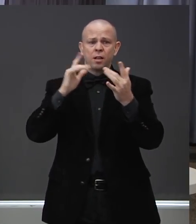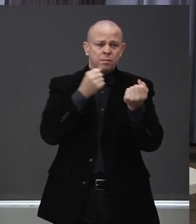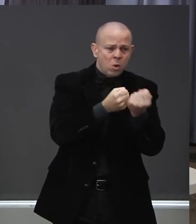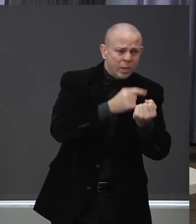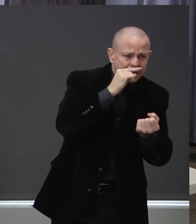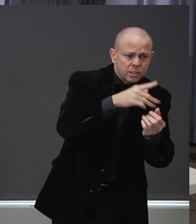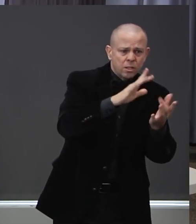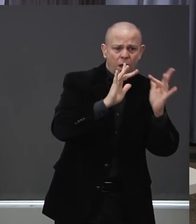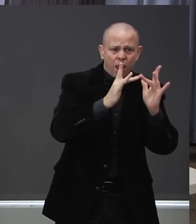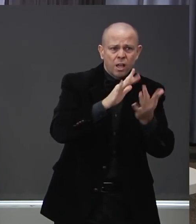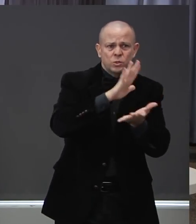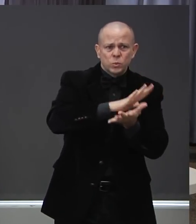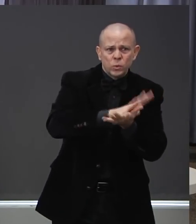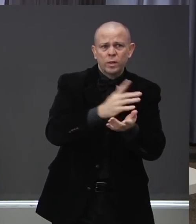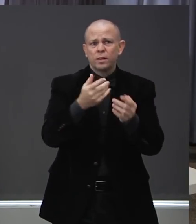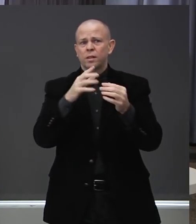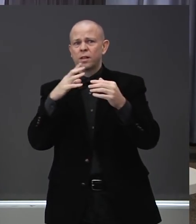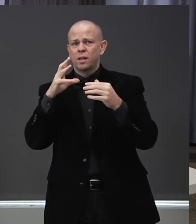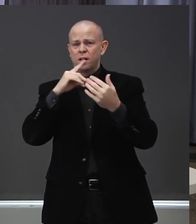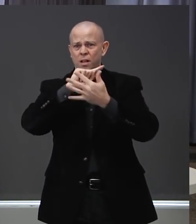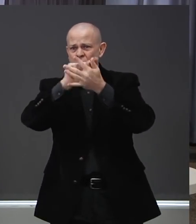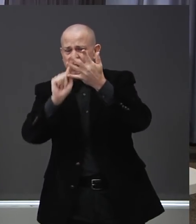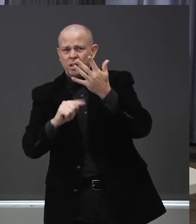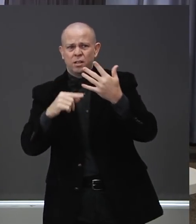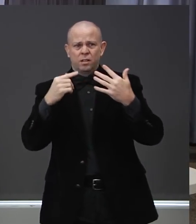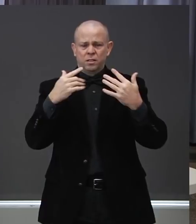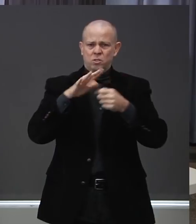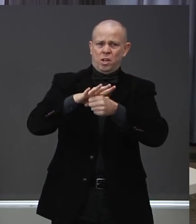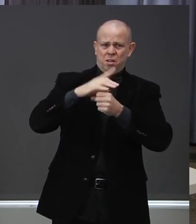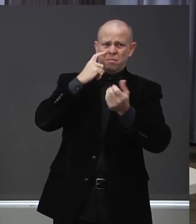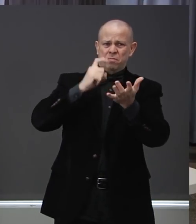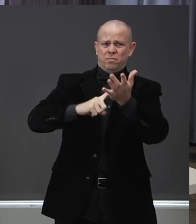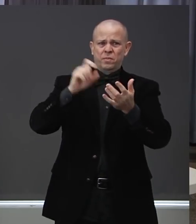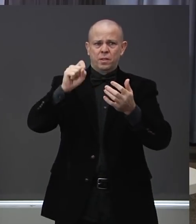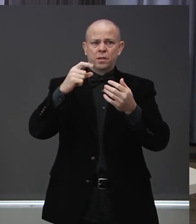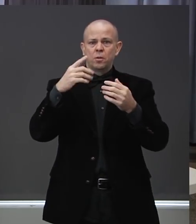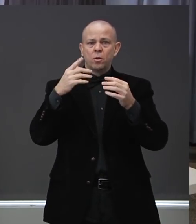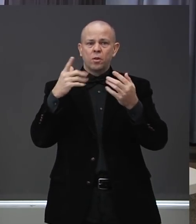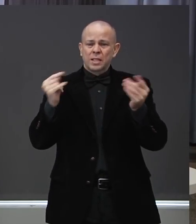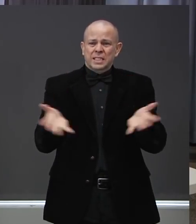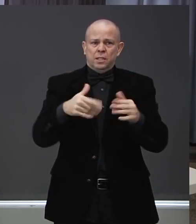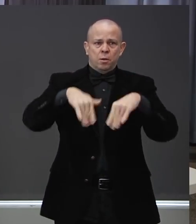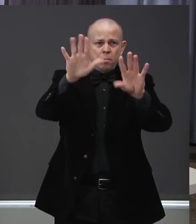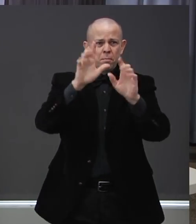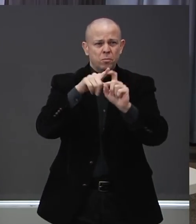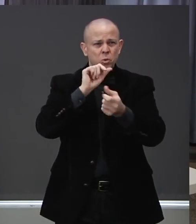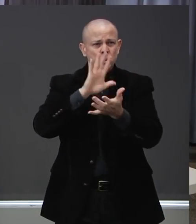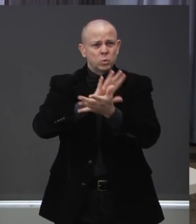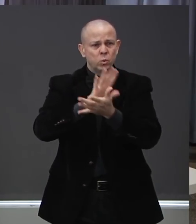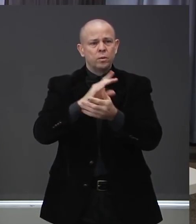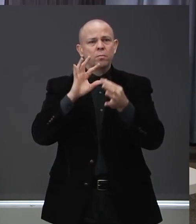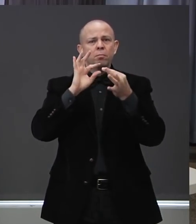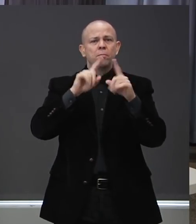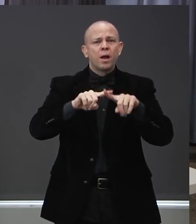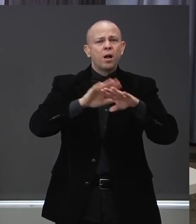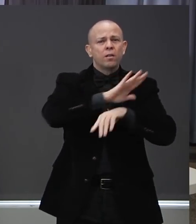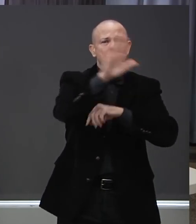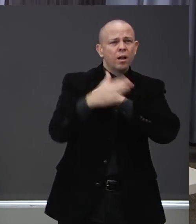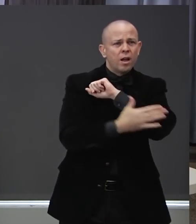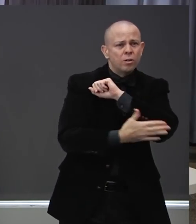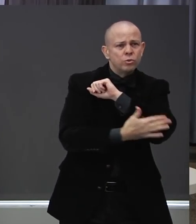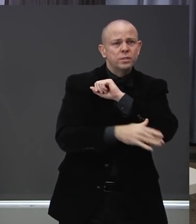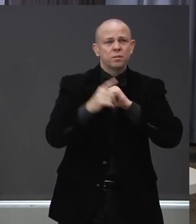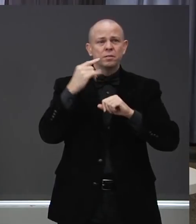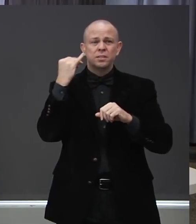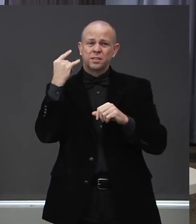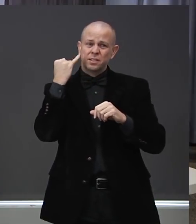more schools the chance to reopen based on the conditions in their communities. If COVID-19 is under control, we know we can offer